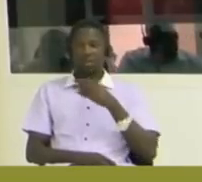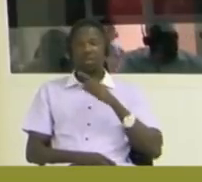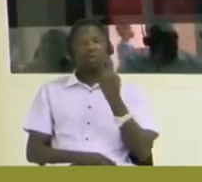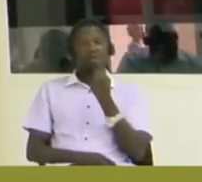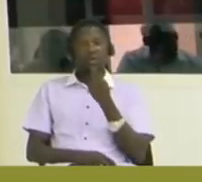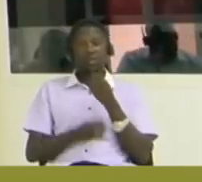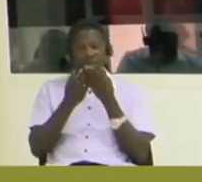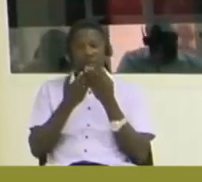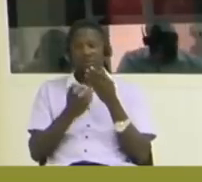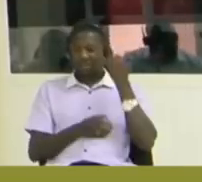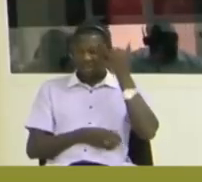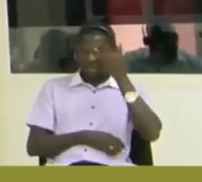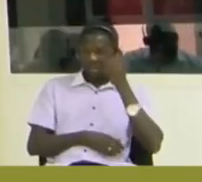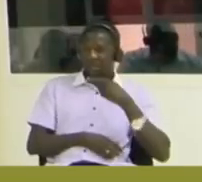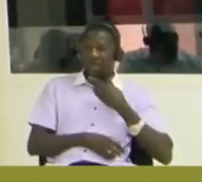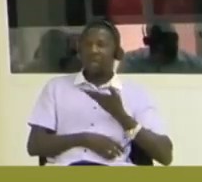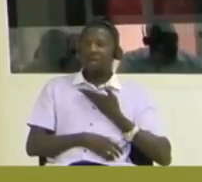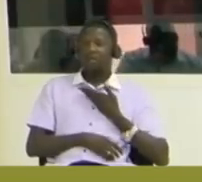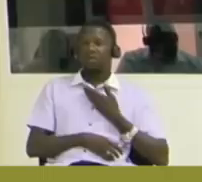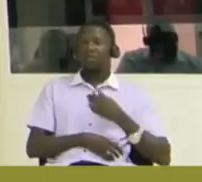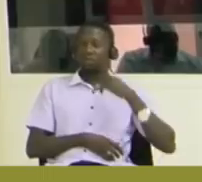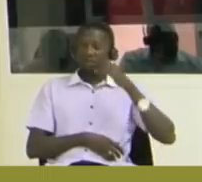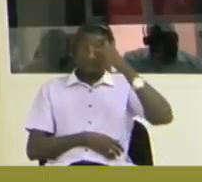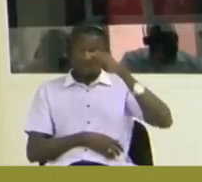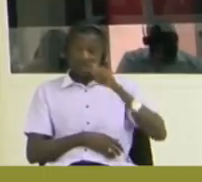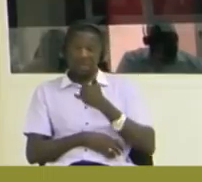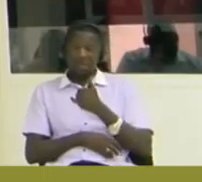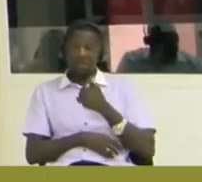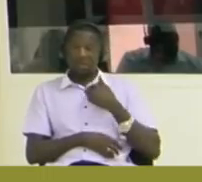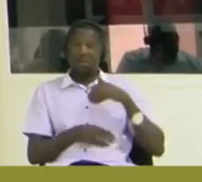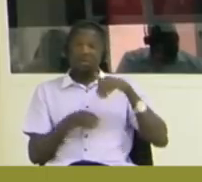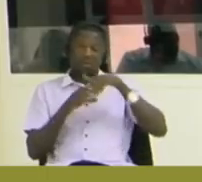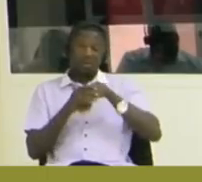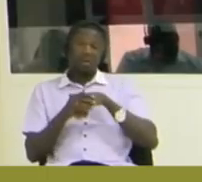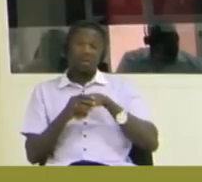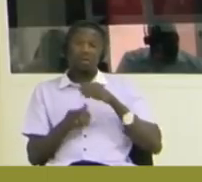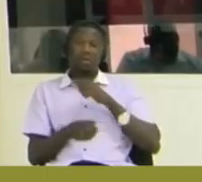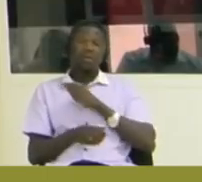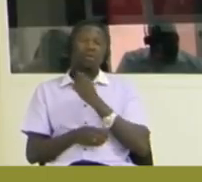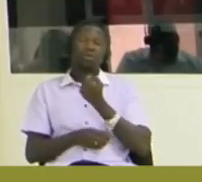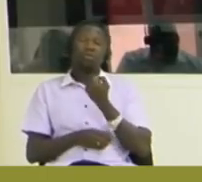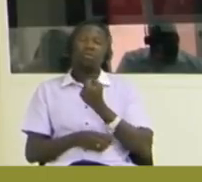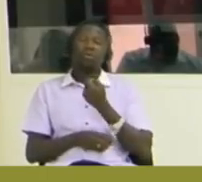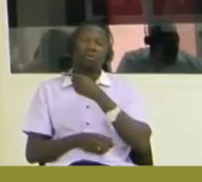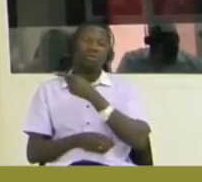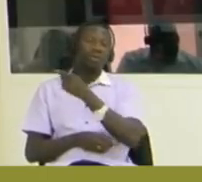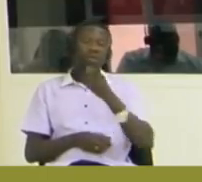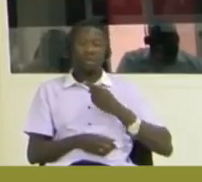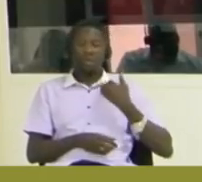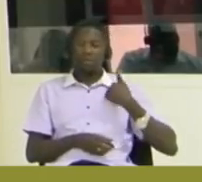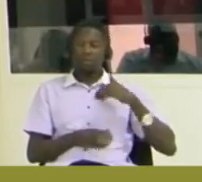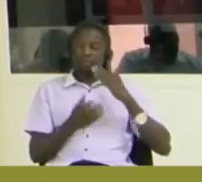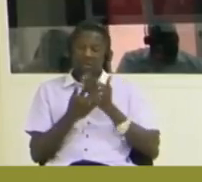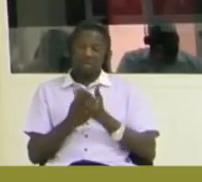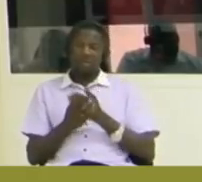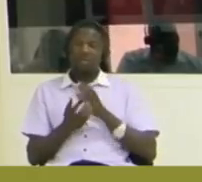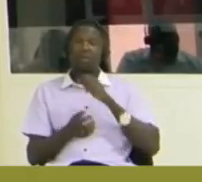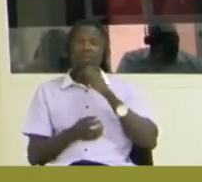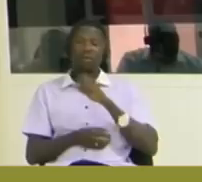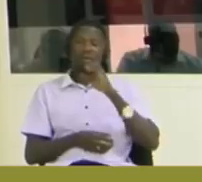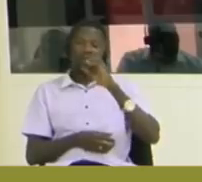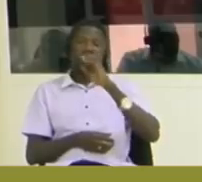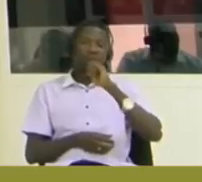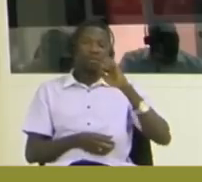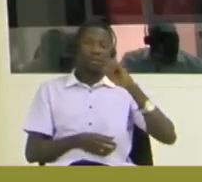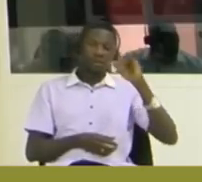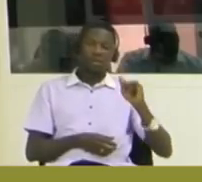had. I agree that in part was because they believed that Mr. Ceesay was killed